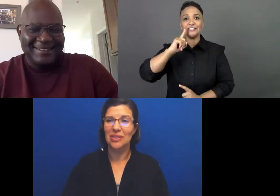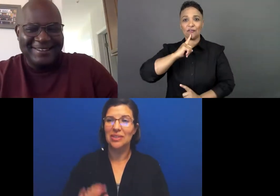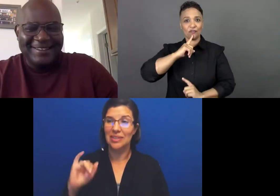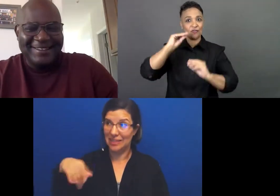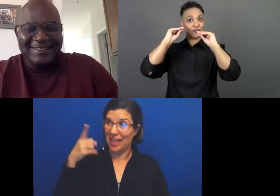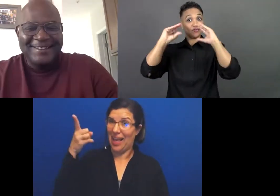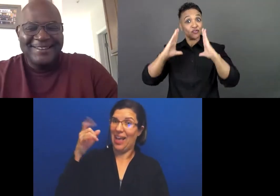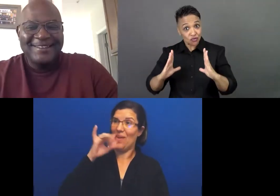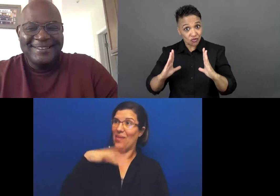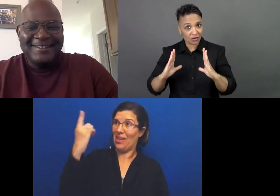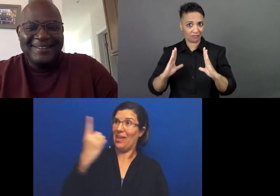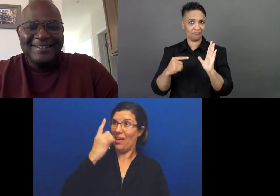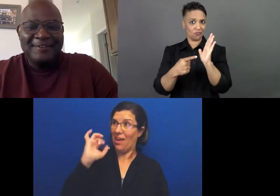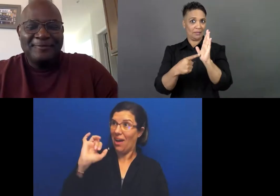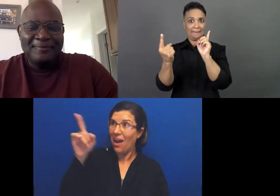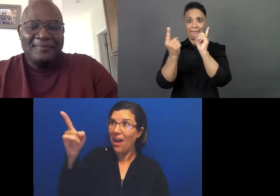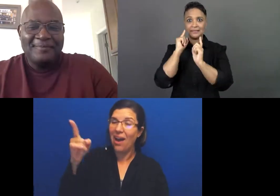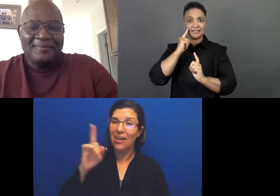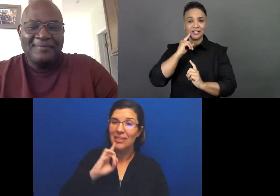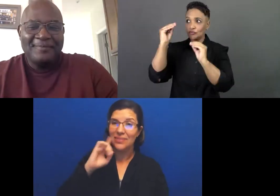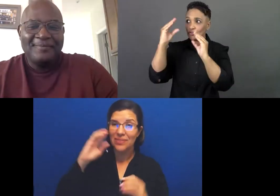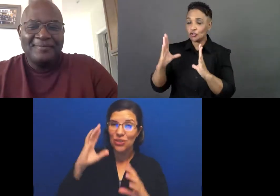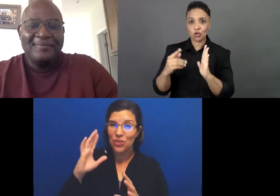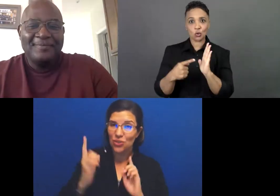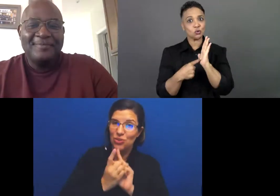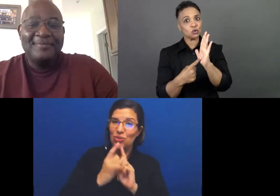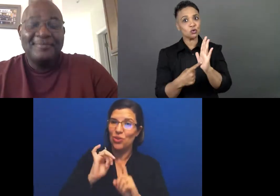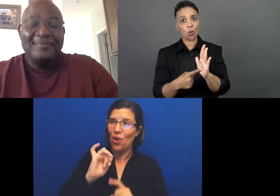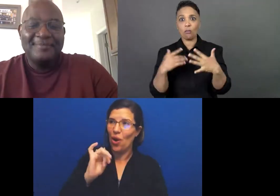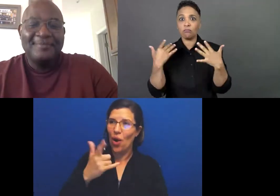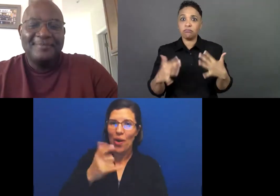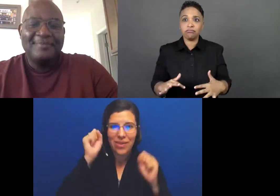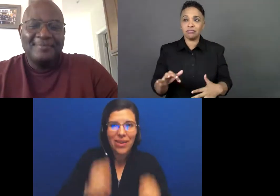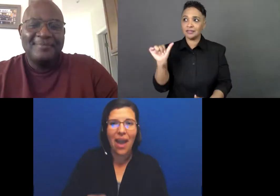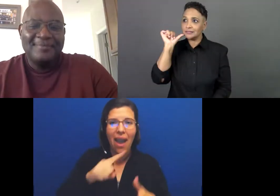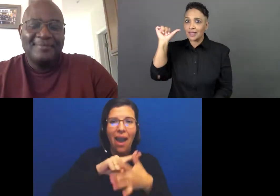deaf teacher, you know, show you what deaf adults can do.